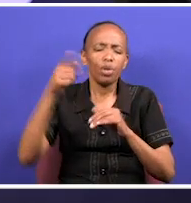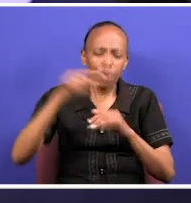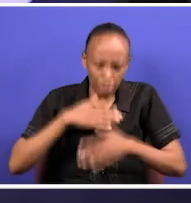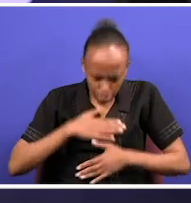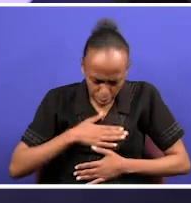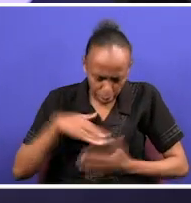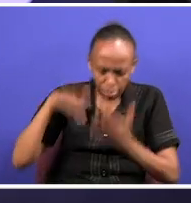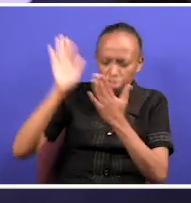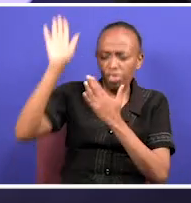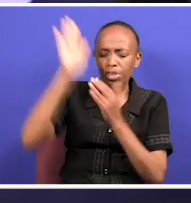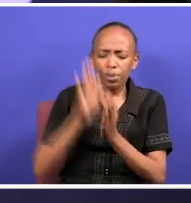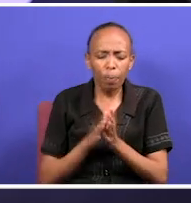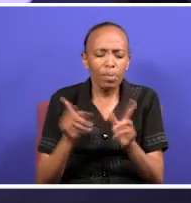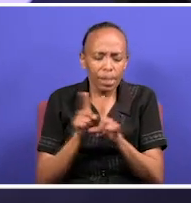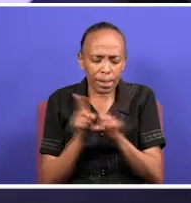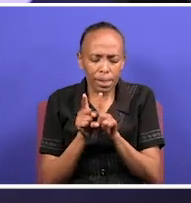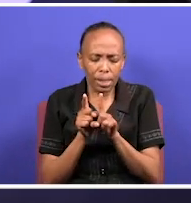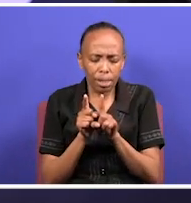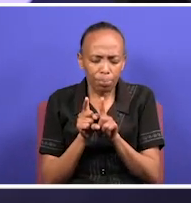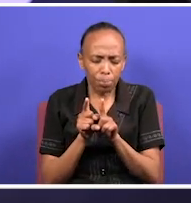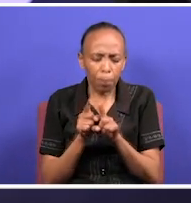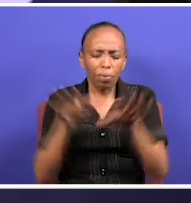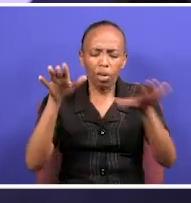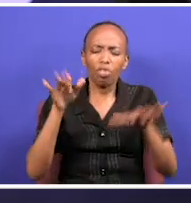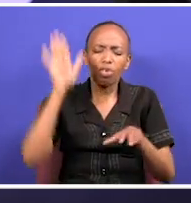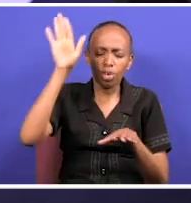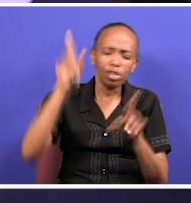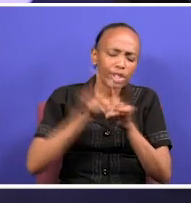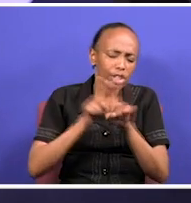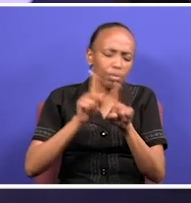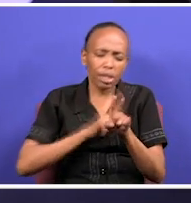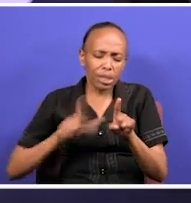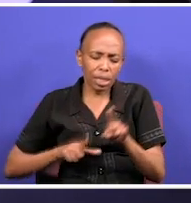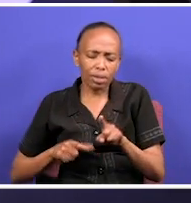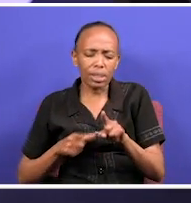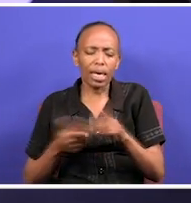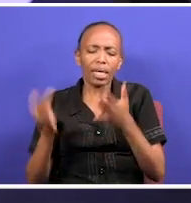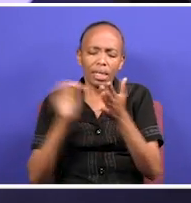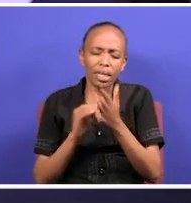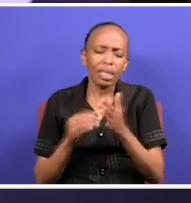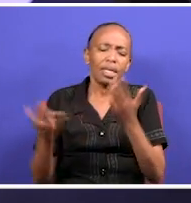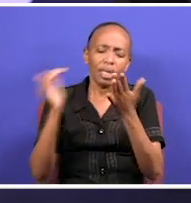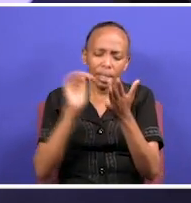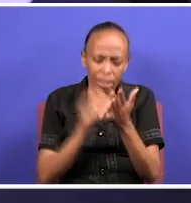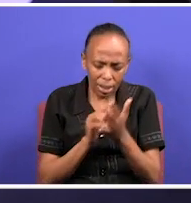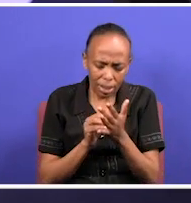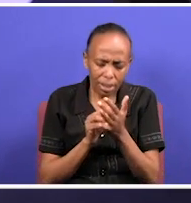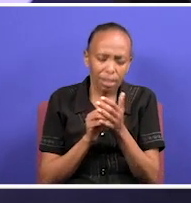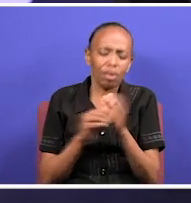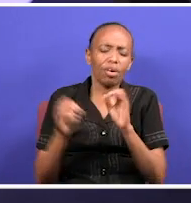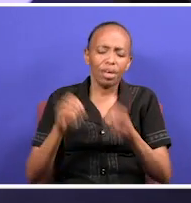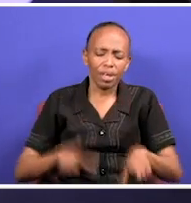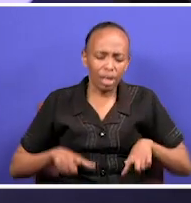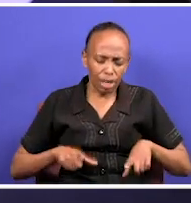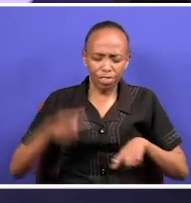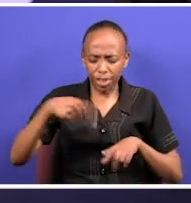bow before you, and we enthrone you as Lord again over and over and over our